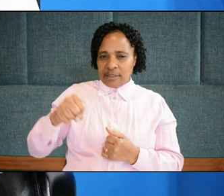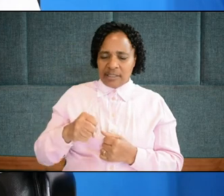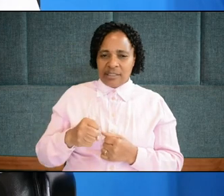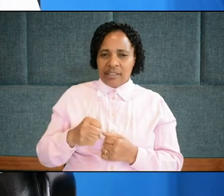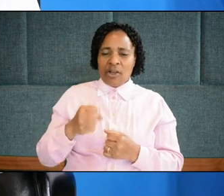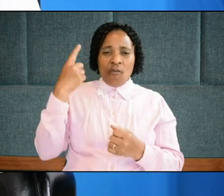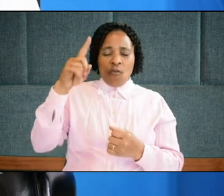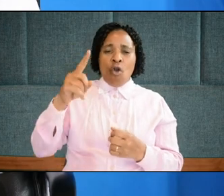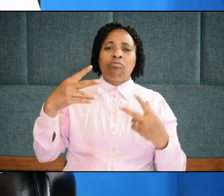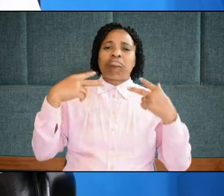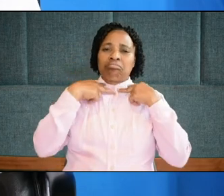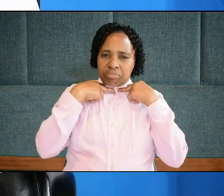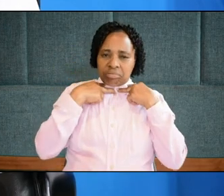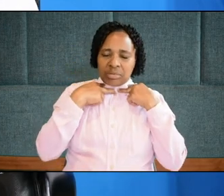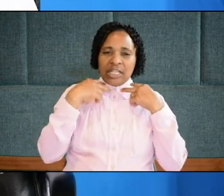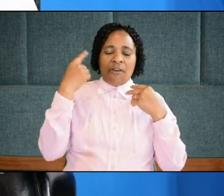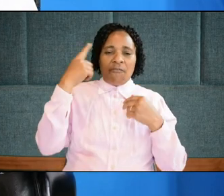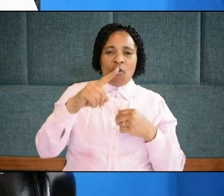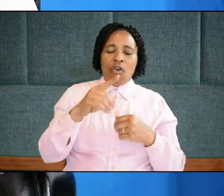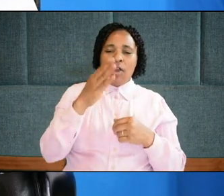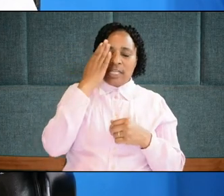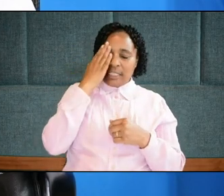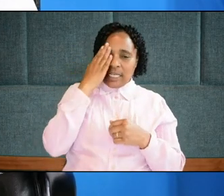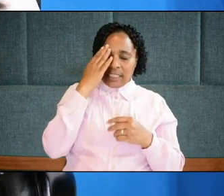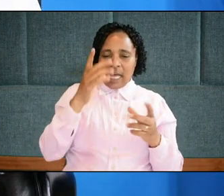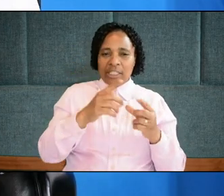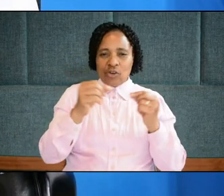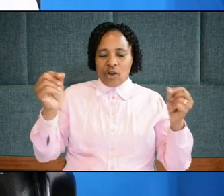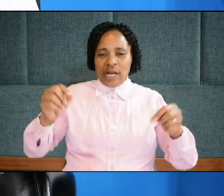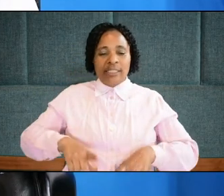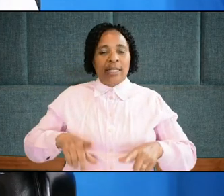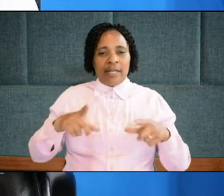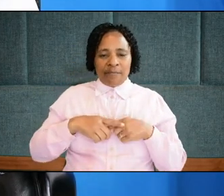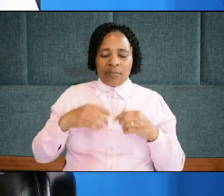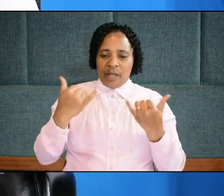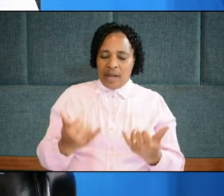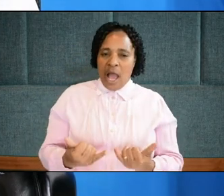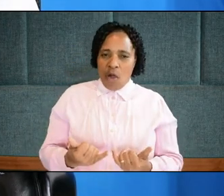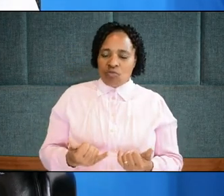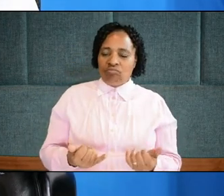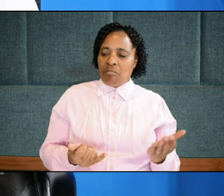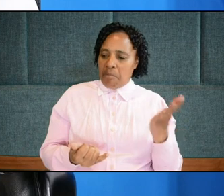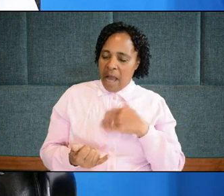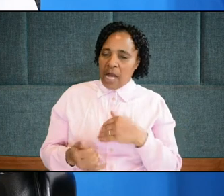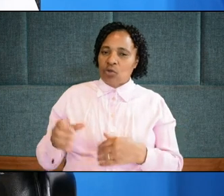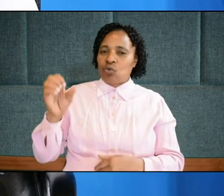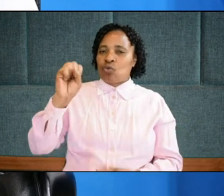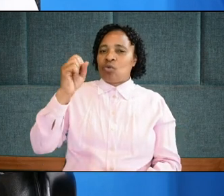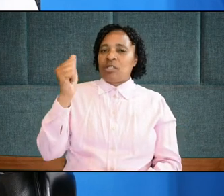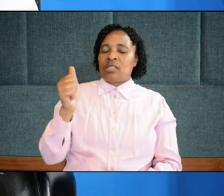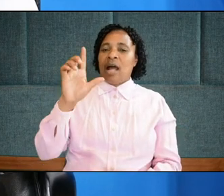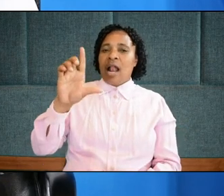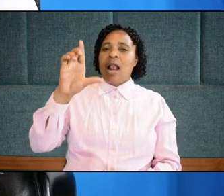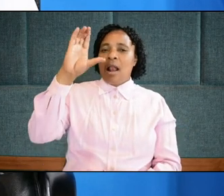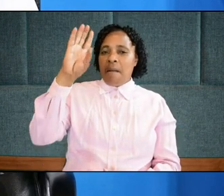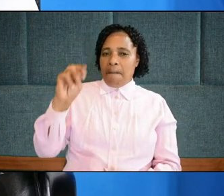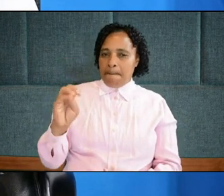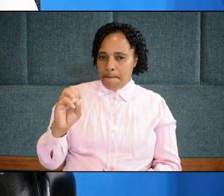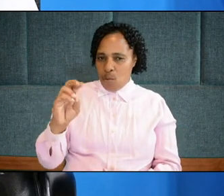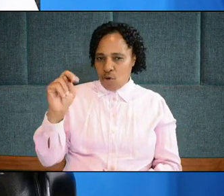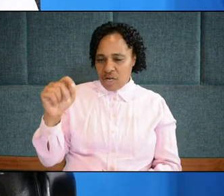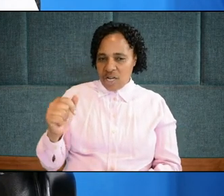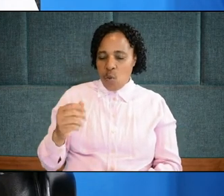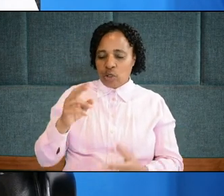to the Israelites for as long as they lived. I want to come to you, Salmon, and I want to read